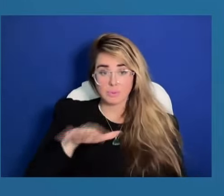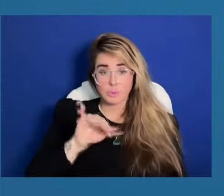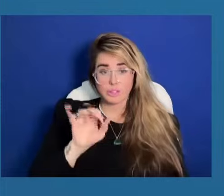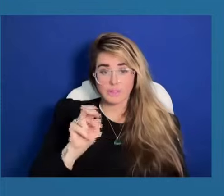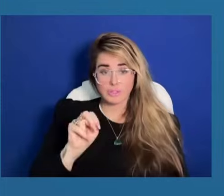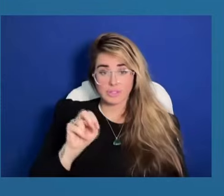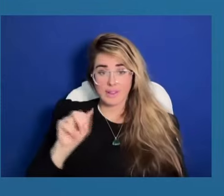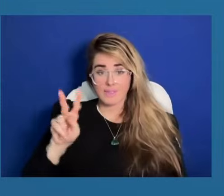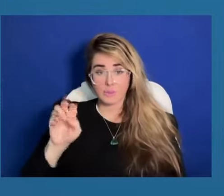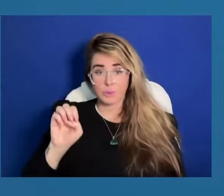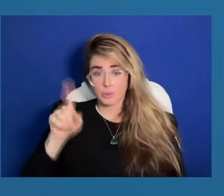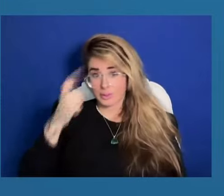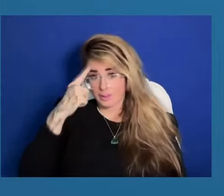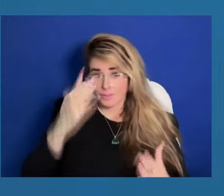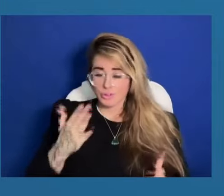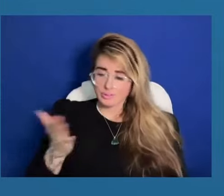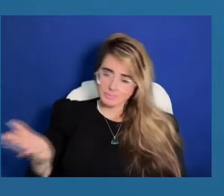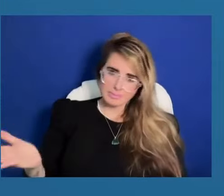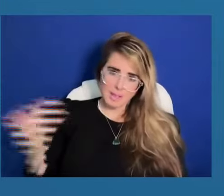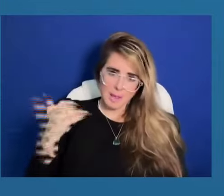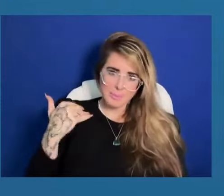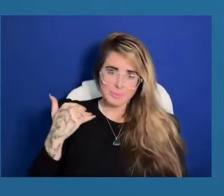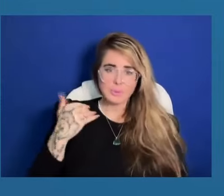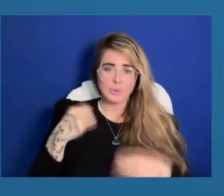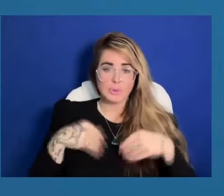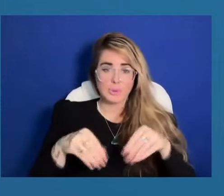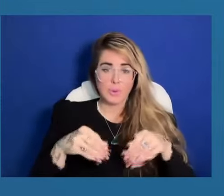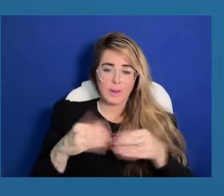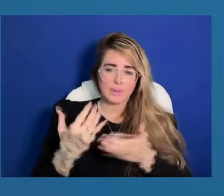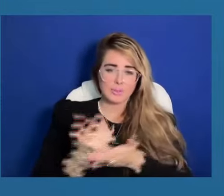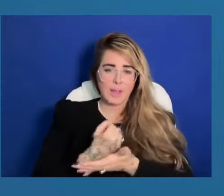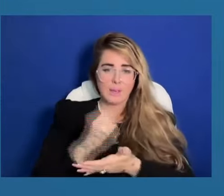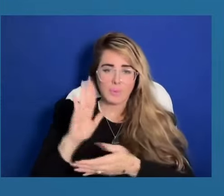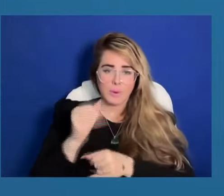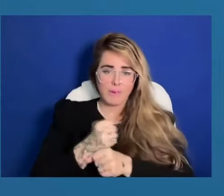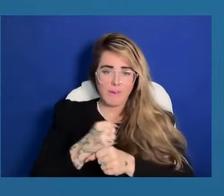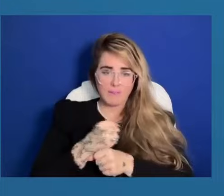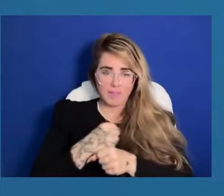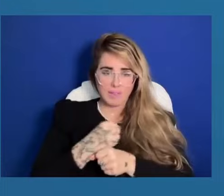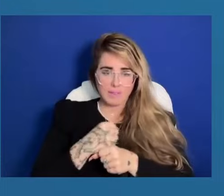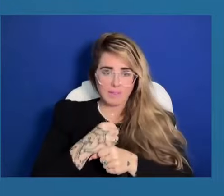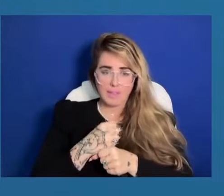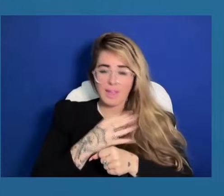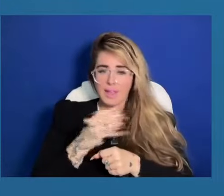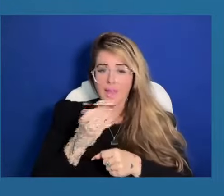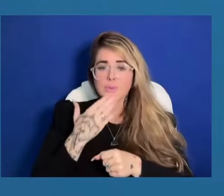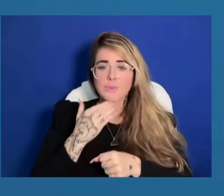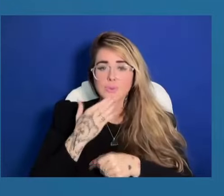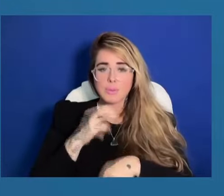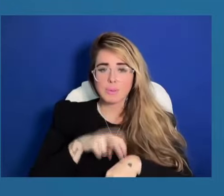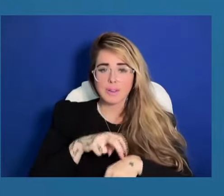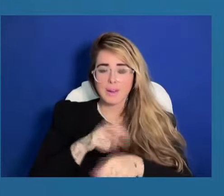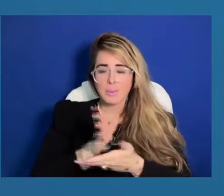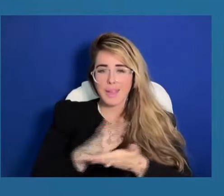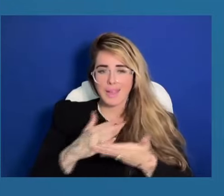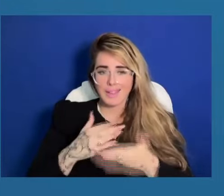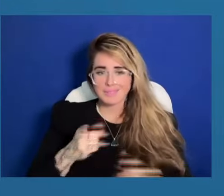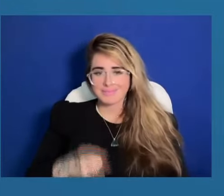Governor, please come by and grab a cup of coffee and sweet potato pound cake.